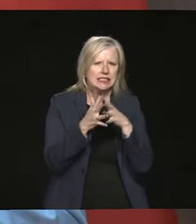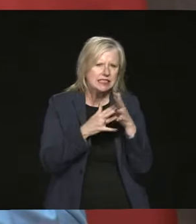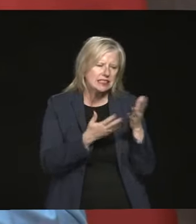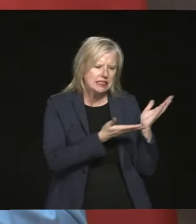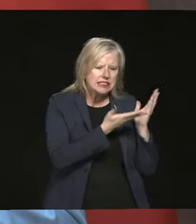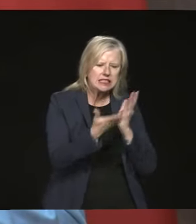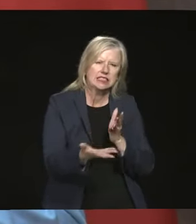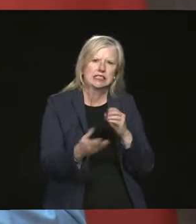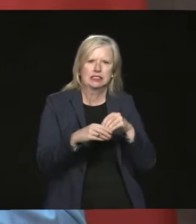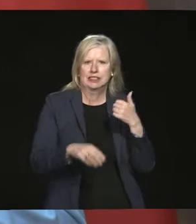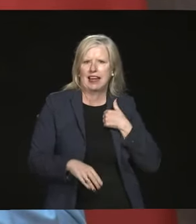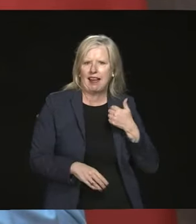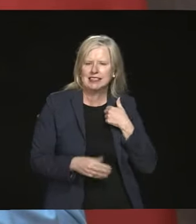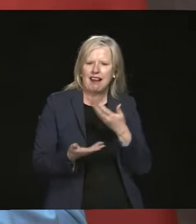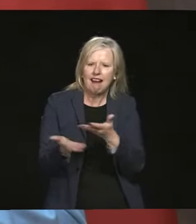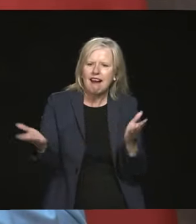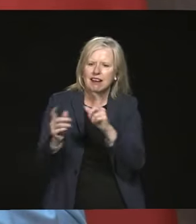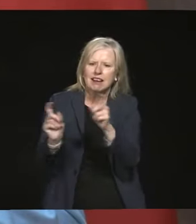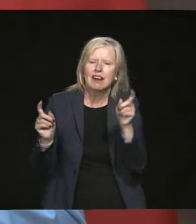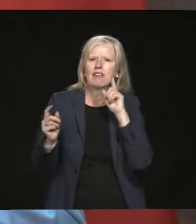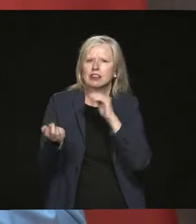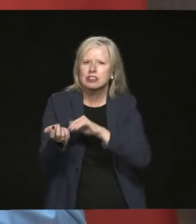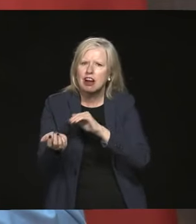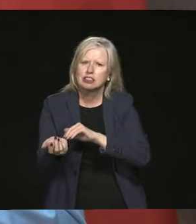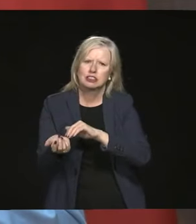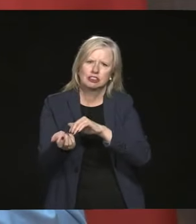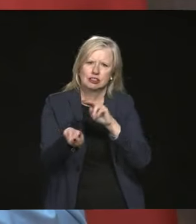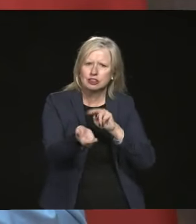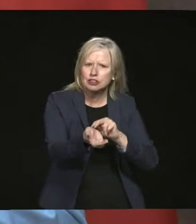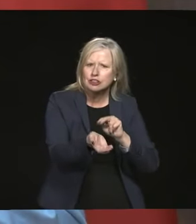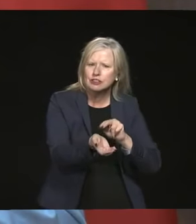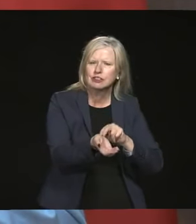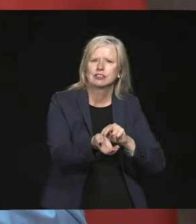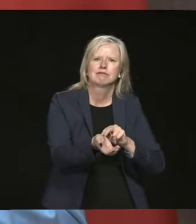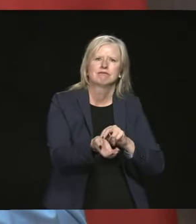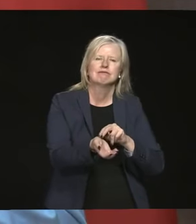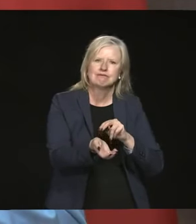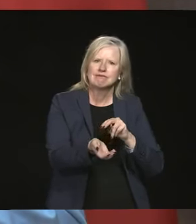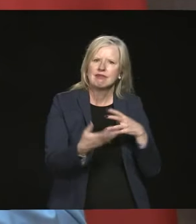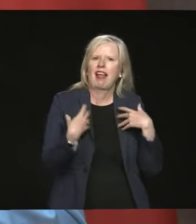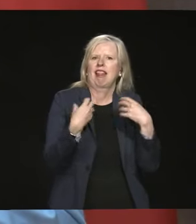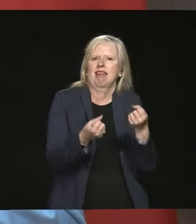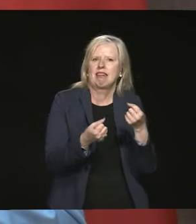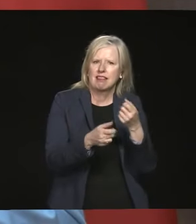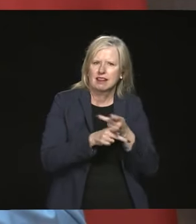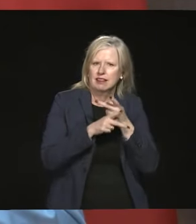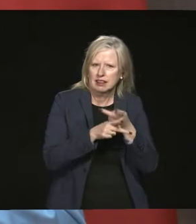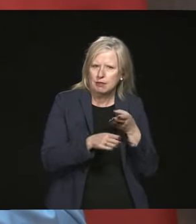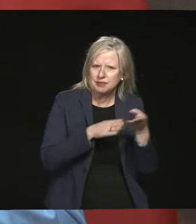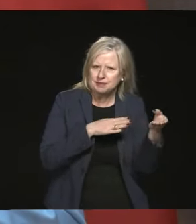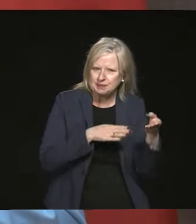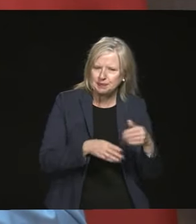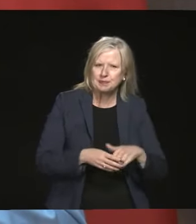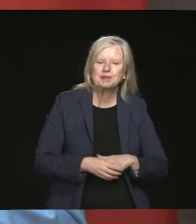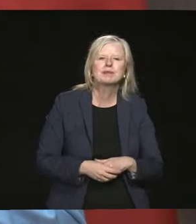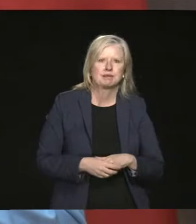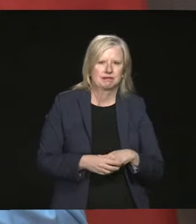doctors, infirmières our et à nos nurses, professionnels and de our la santé healthcare en professionals fonction des when besoins needed et